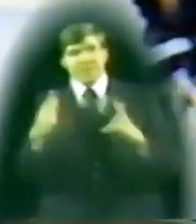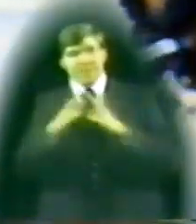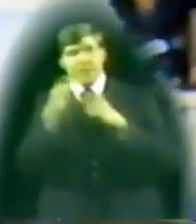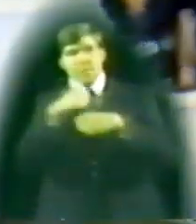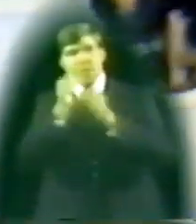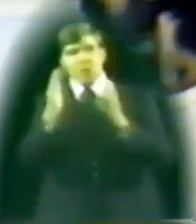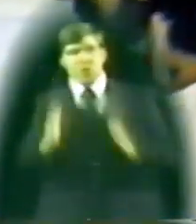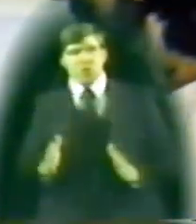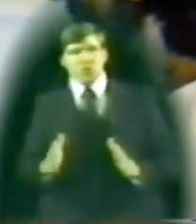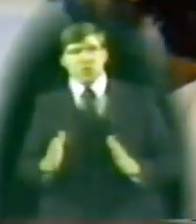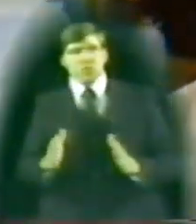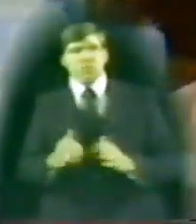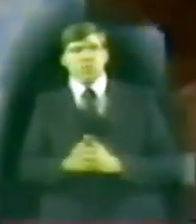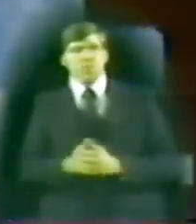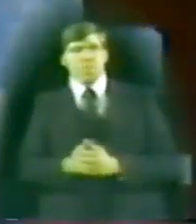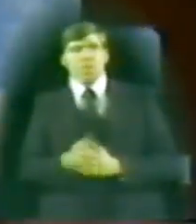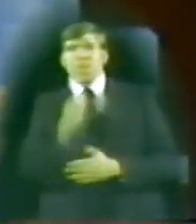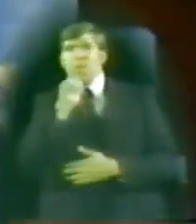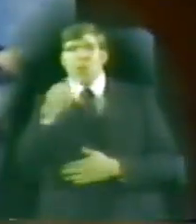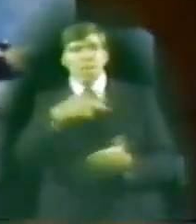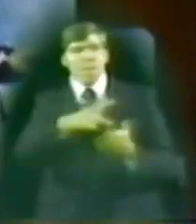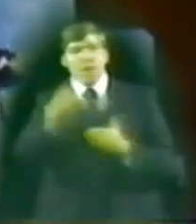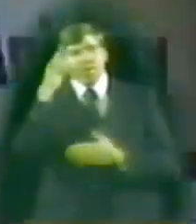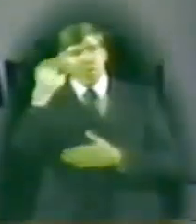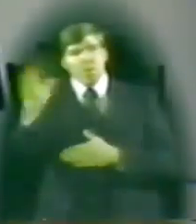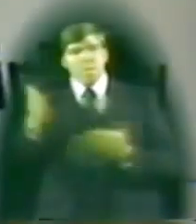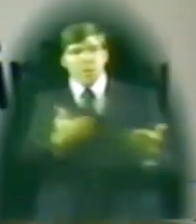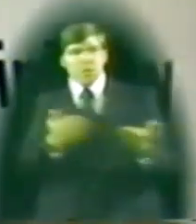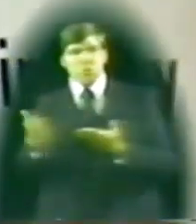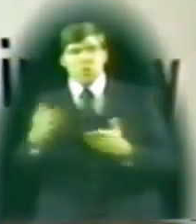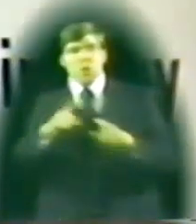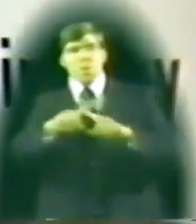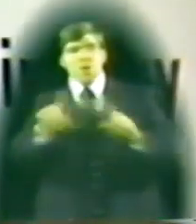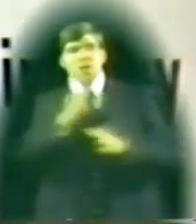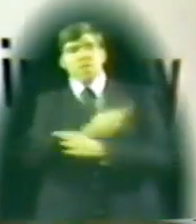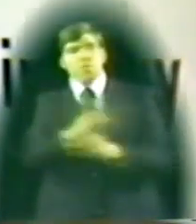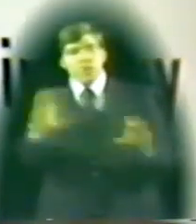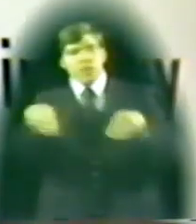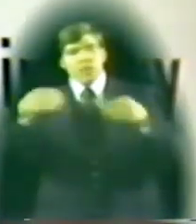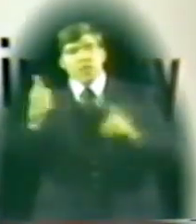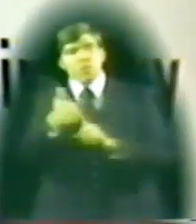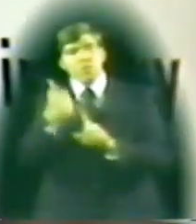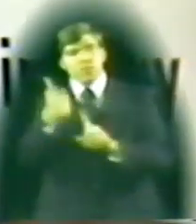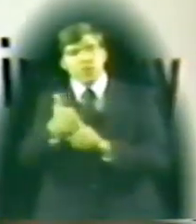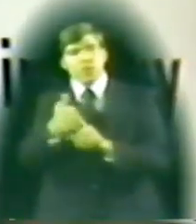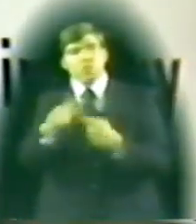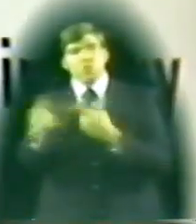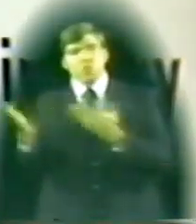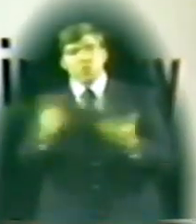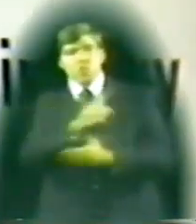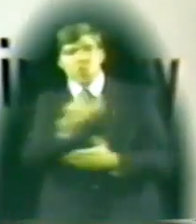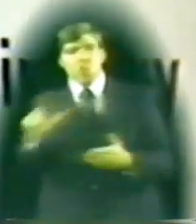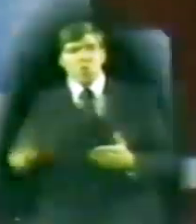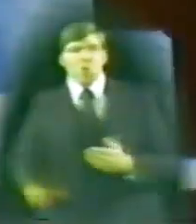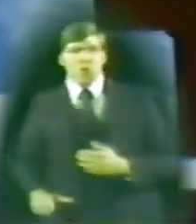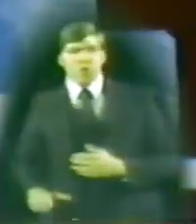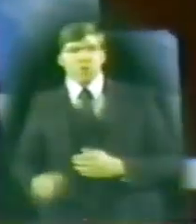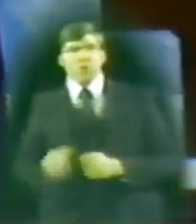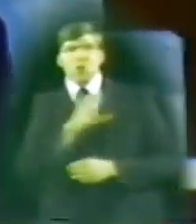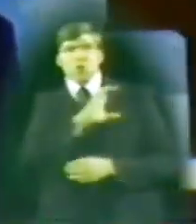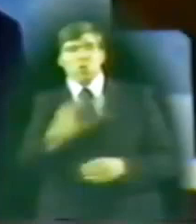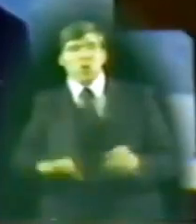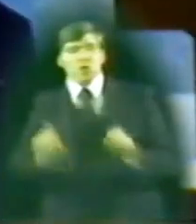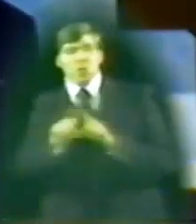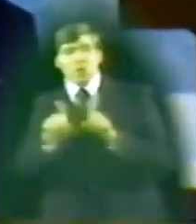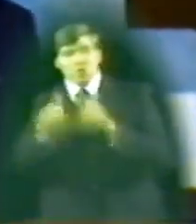makers. They were not paid for their ministry, but freely gave of themselves in serving the Lord.